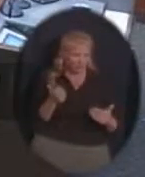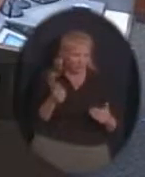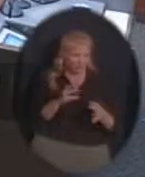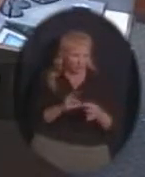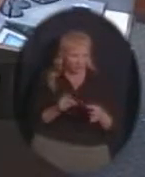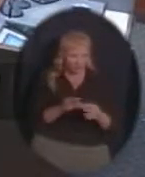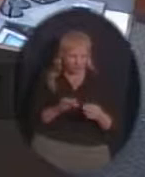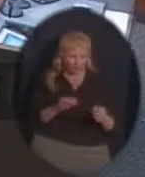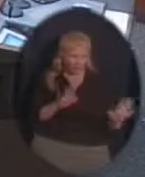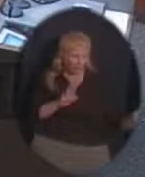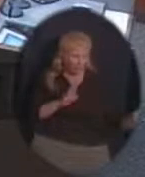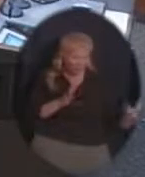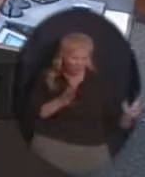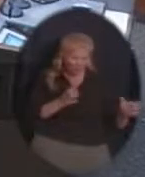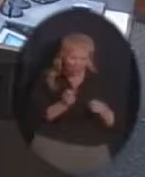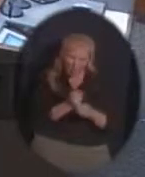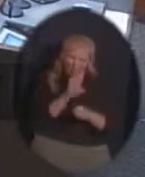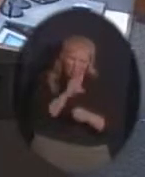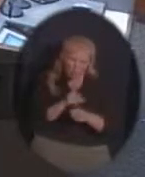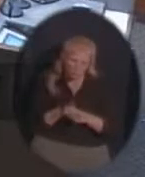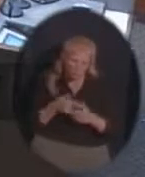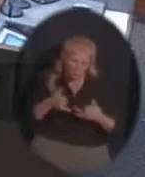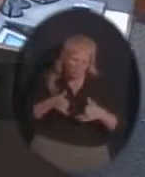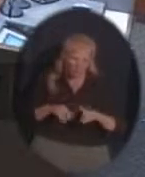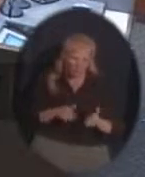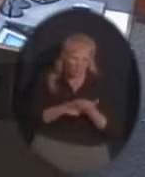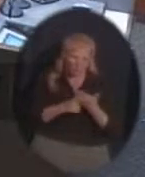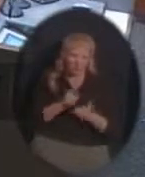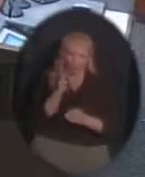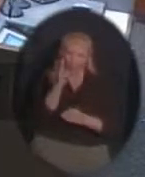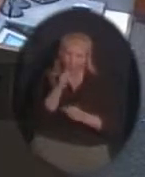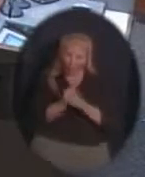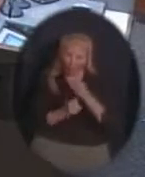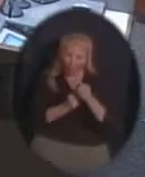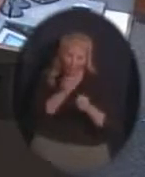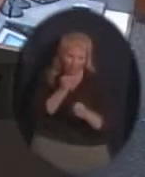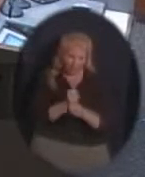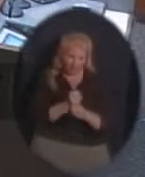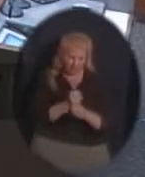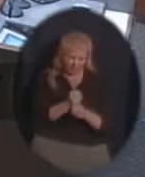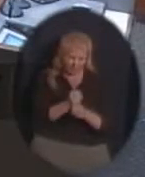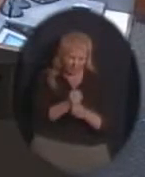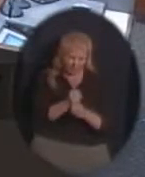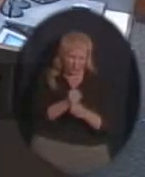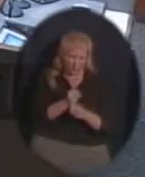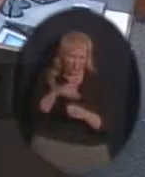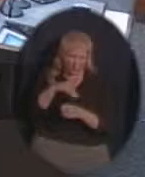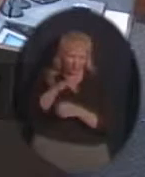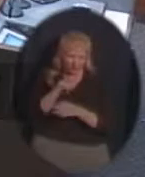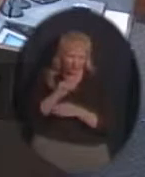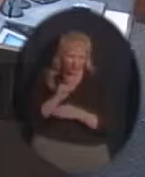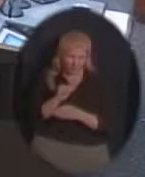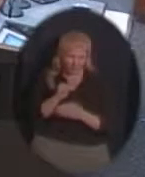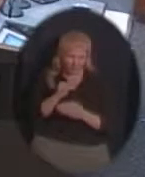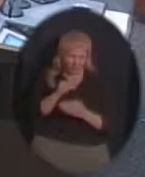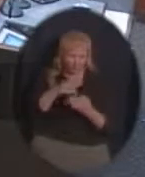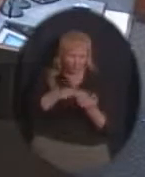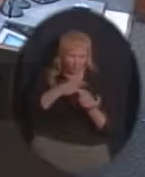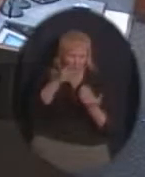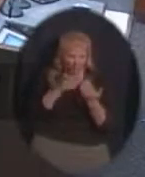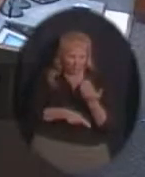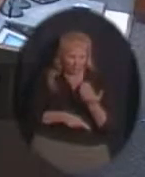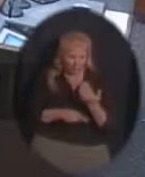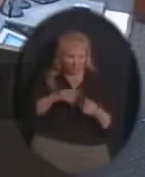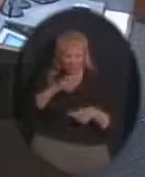one-year pilot program. When the data is, when Dr. Graham starts putting the data acquisition together, I would like